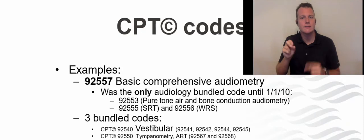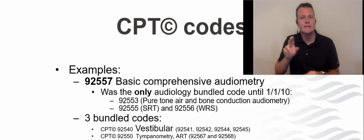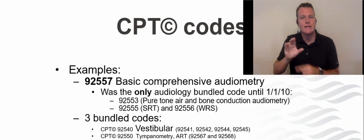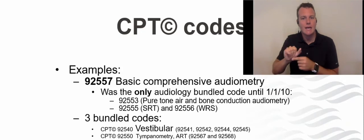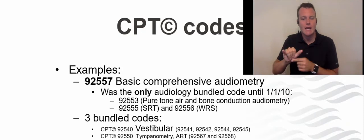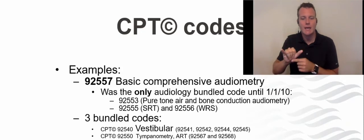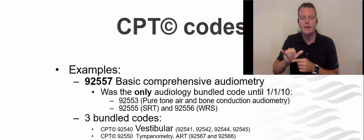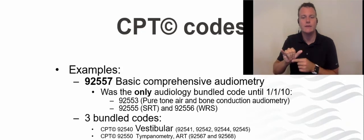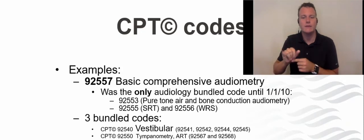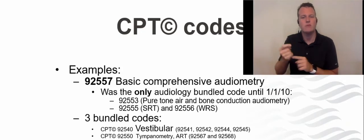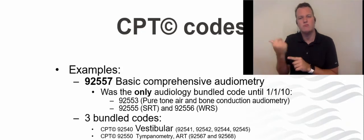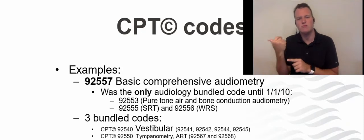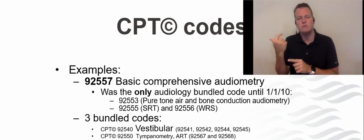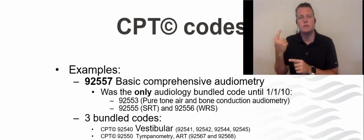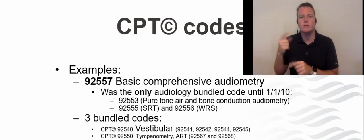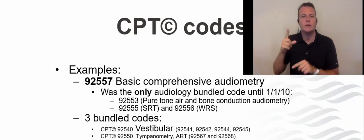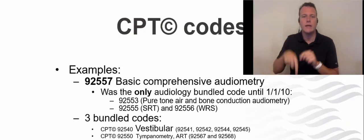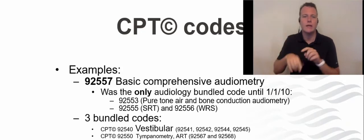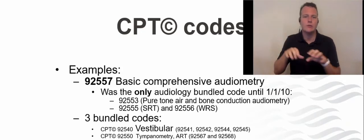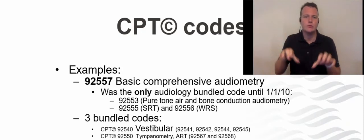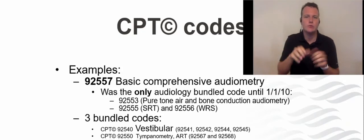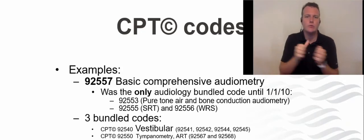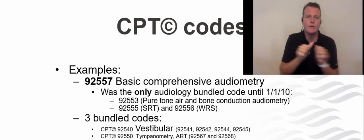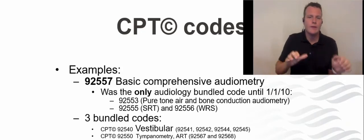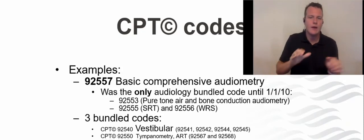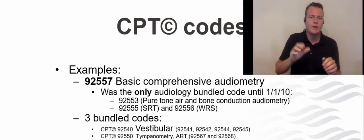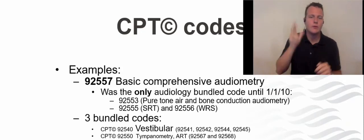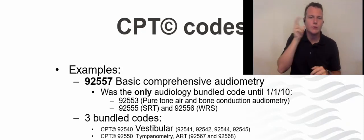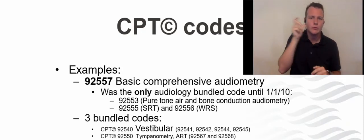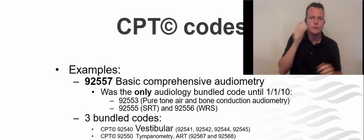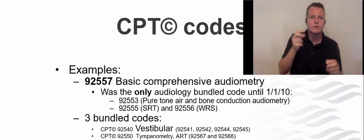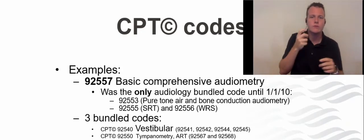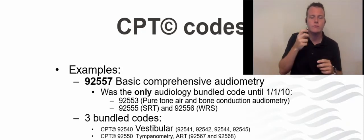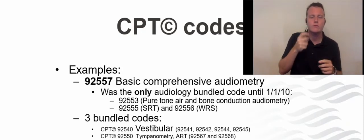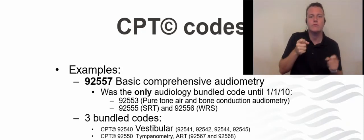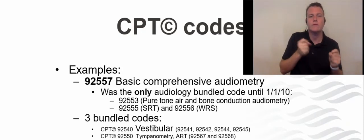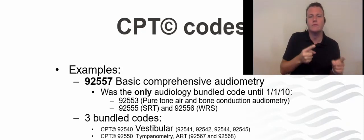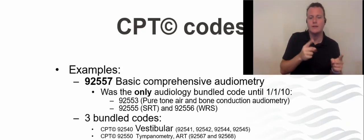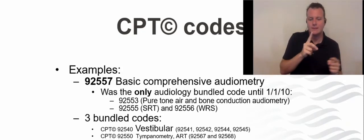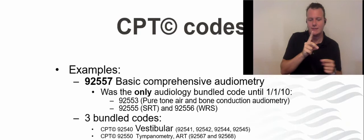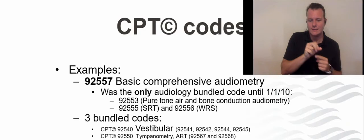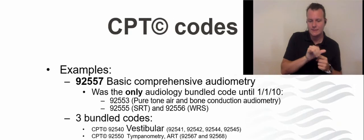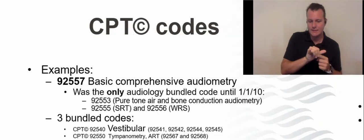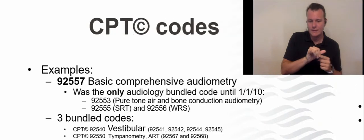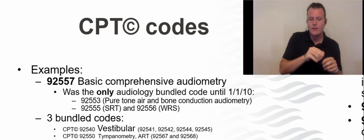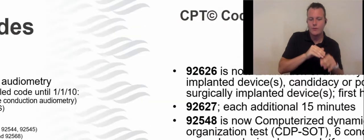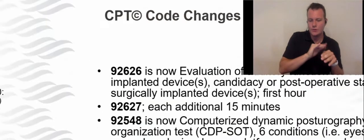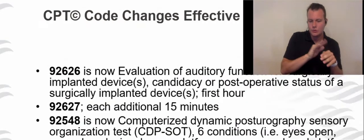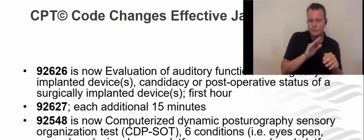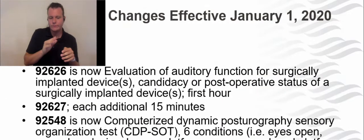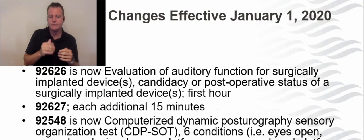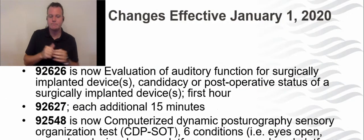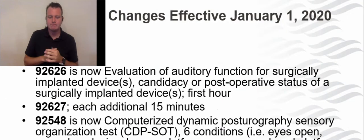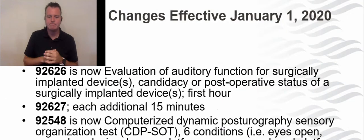doing acoustic reflex threshold. So now that is 92570.